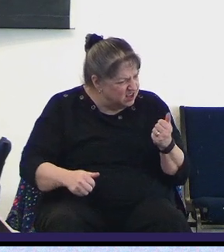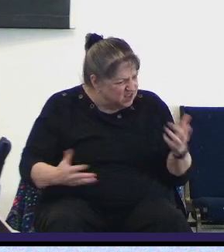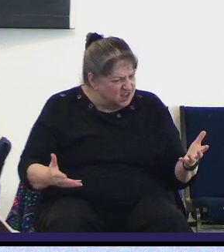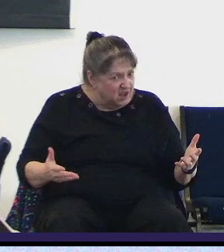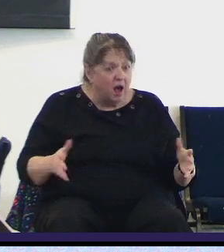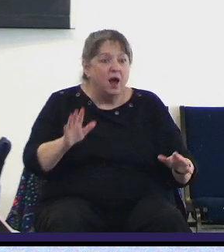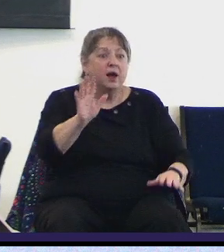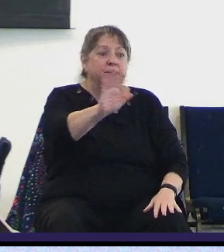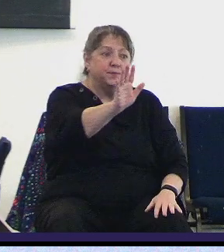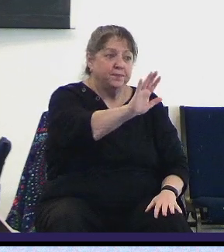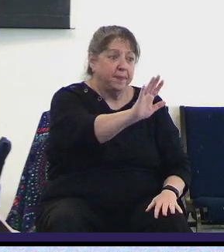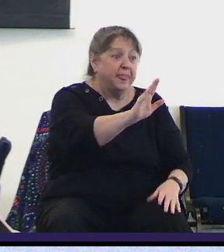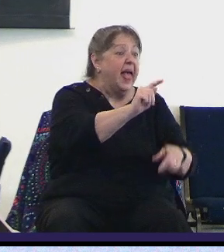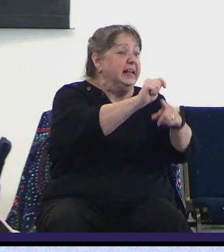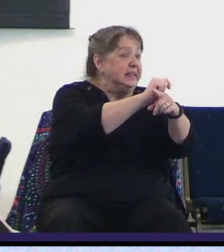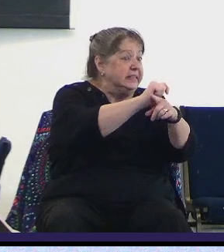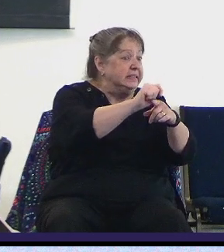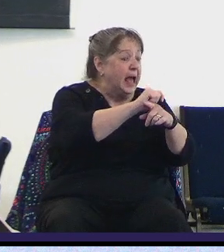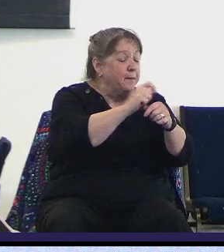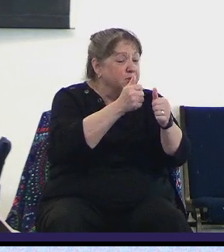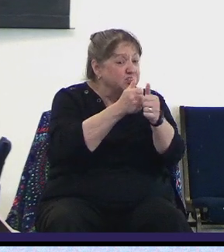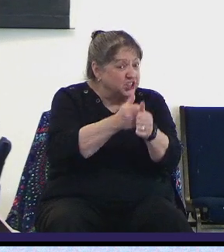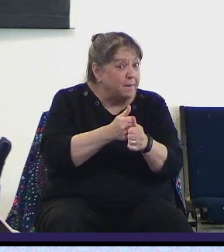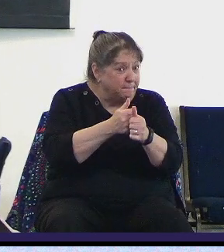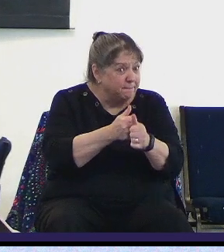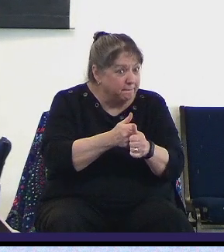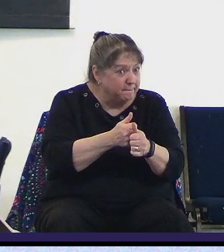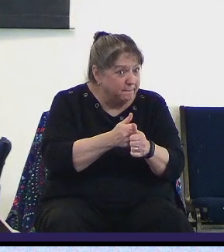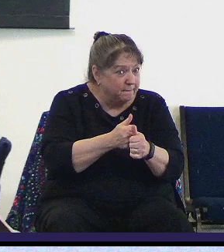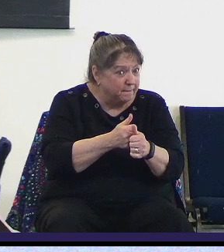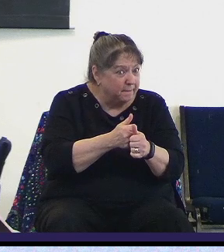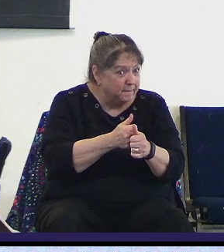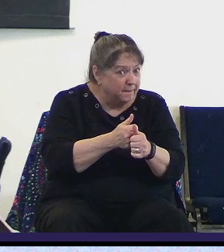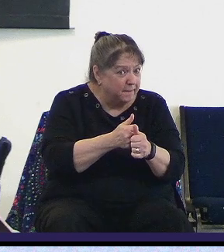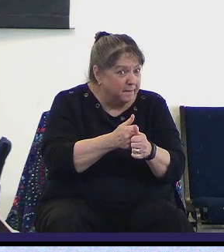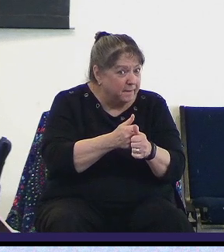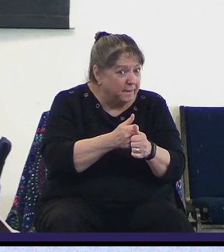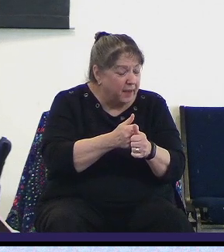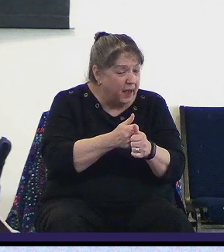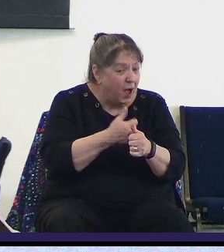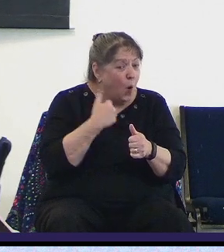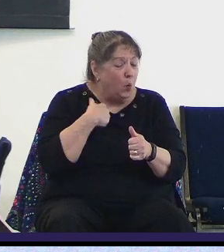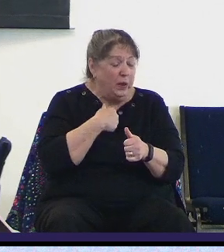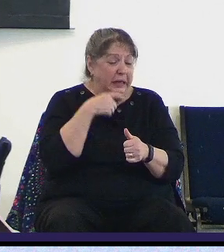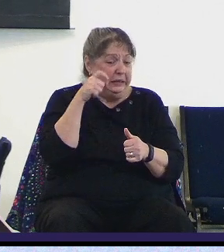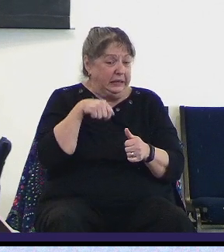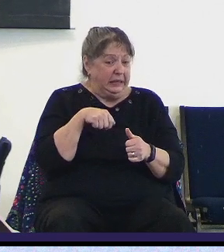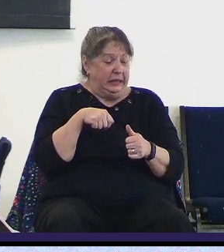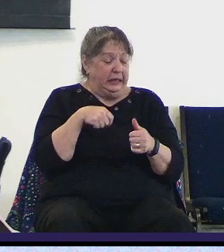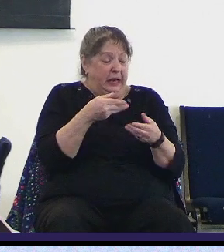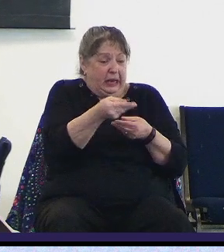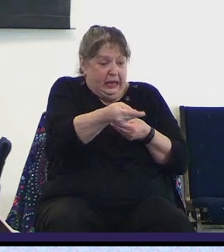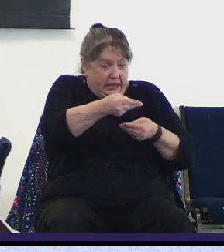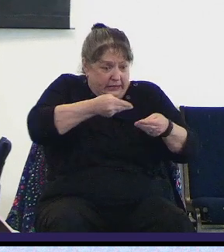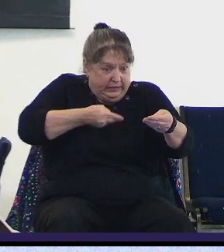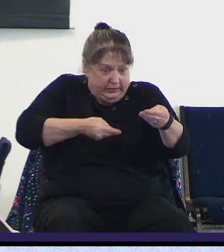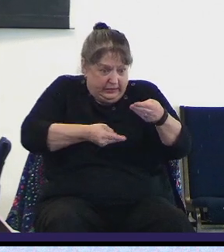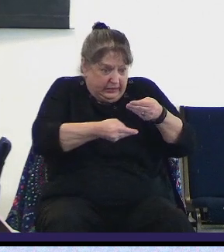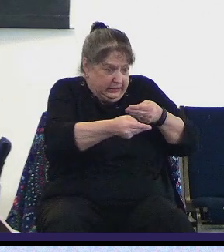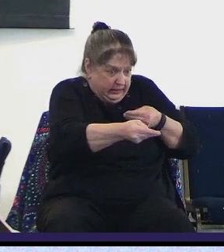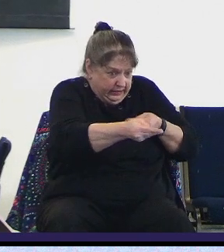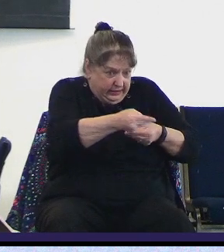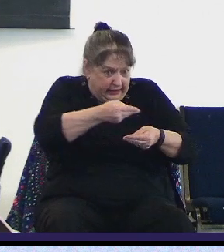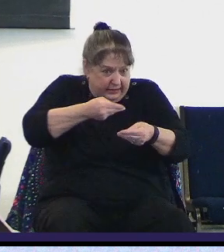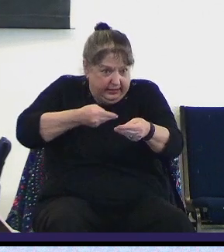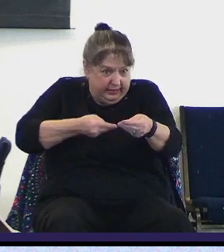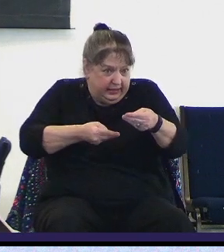the disciplee, the one who disciples, but it's also the one to be discipled who needs to be working both ways. You need to